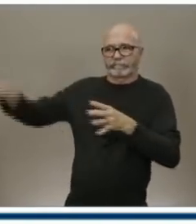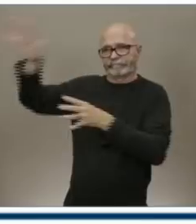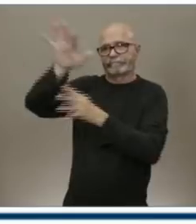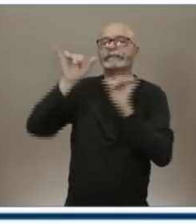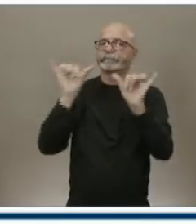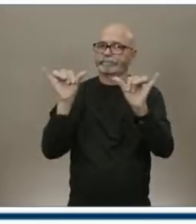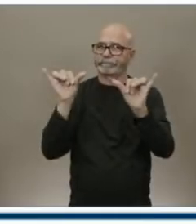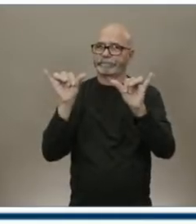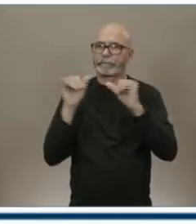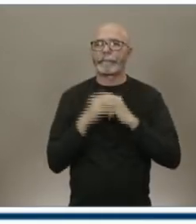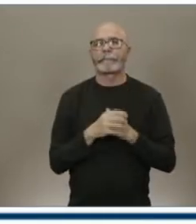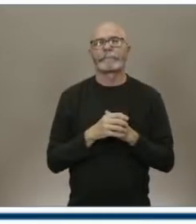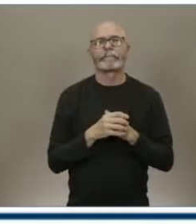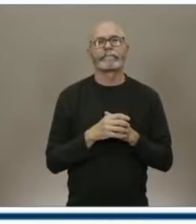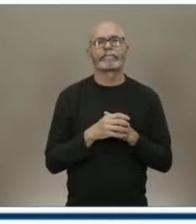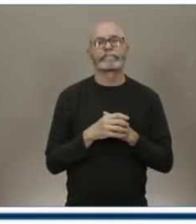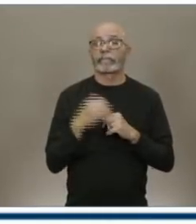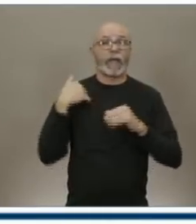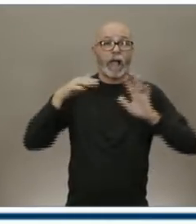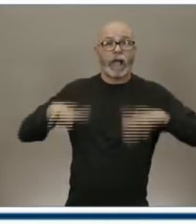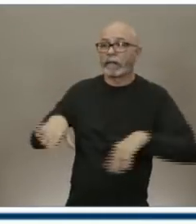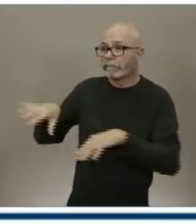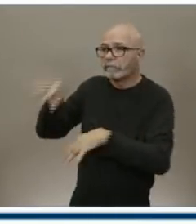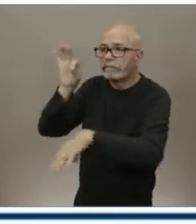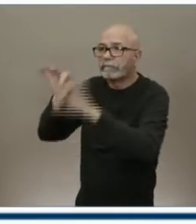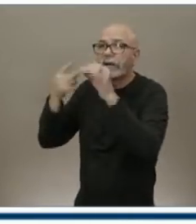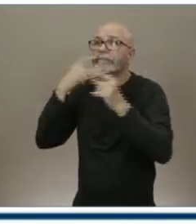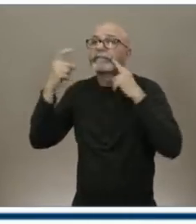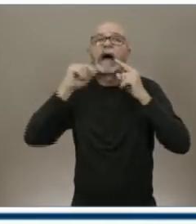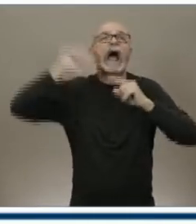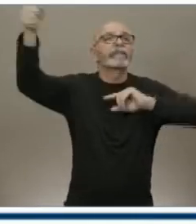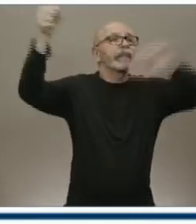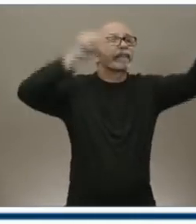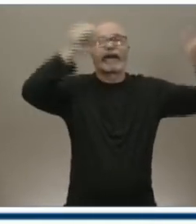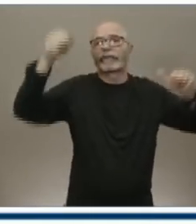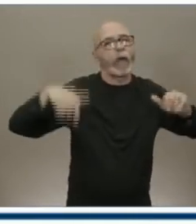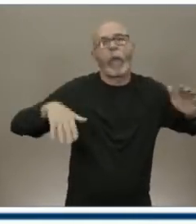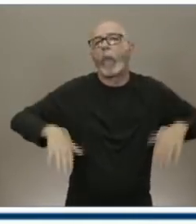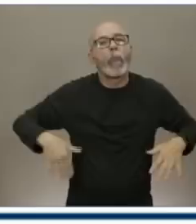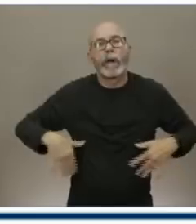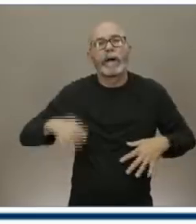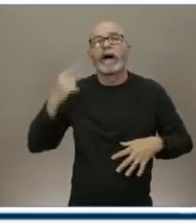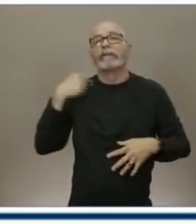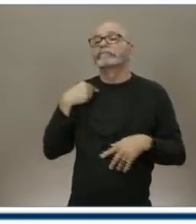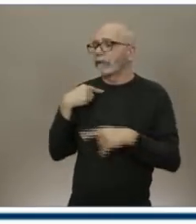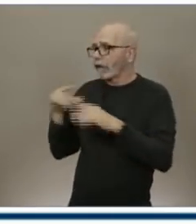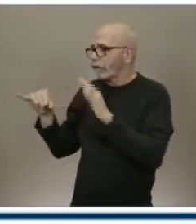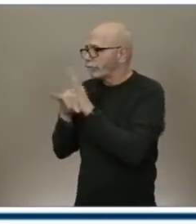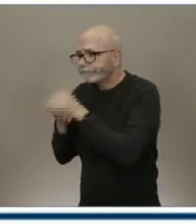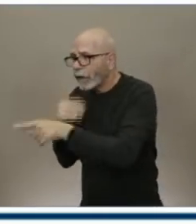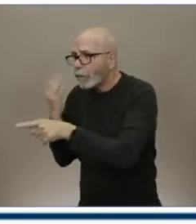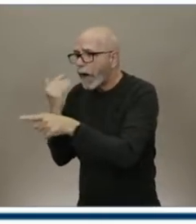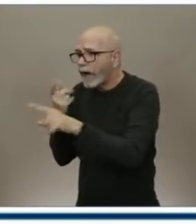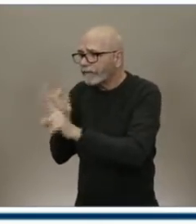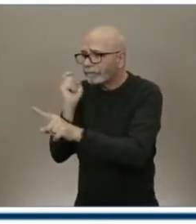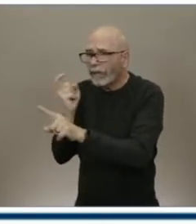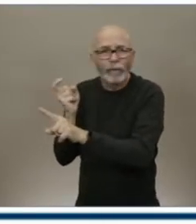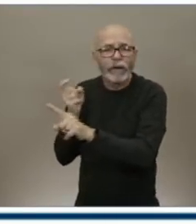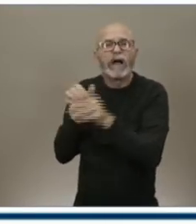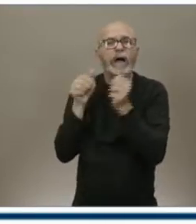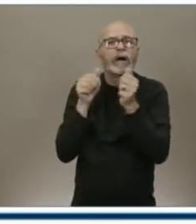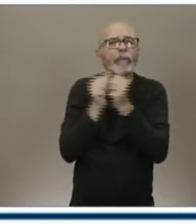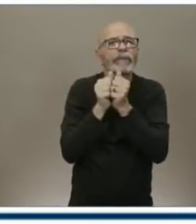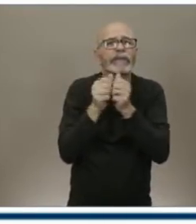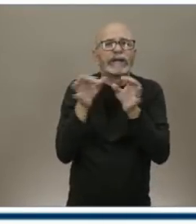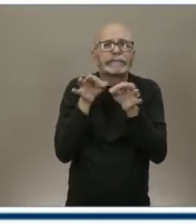other cases that we don't have an explanation for other than community spread. Again, I use the example of what we did in